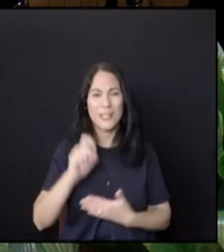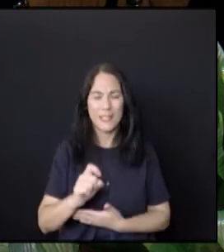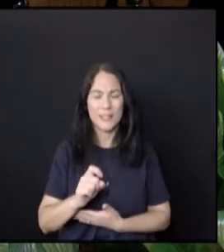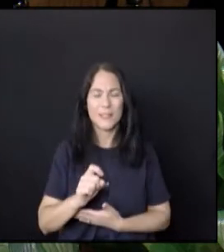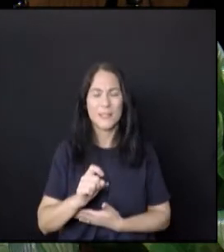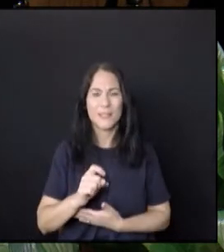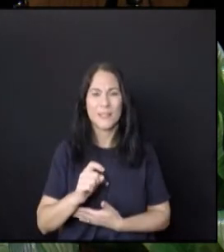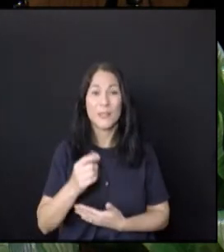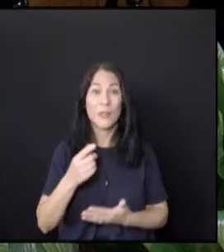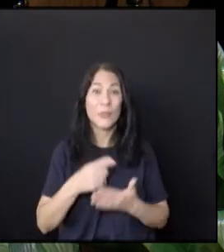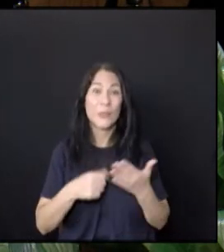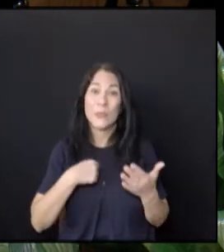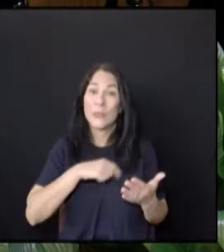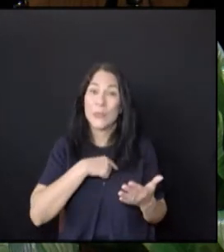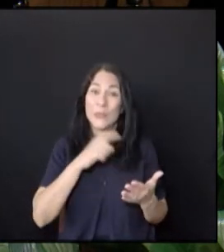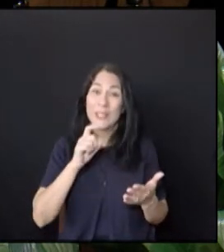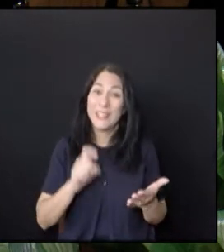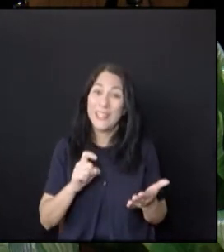What we need is him.